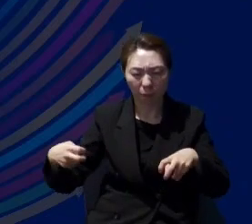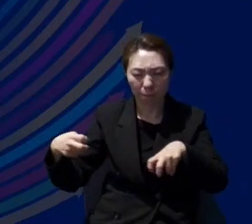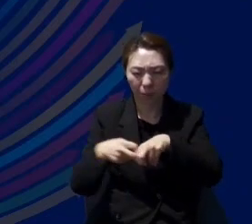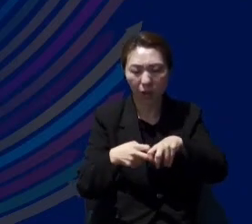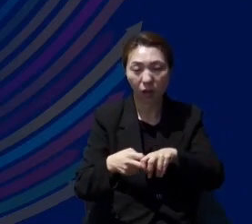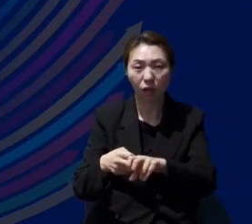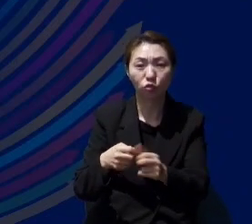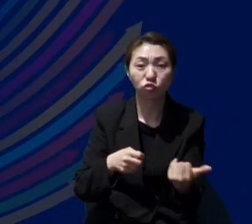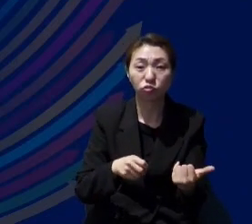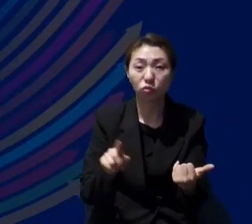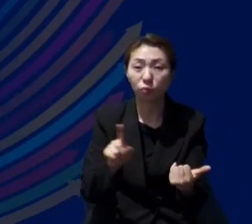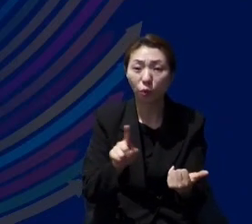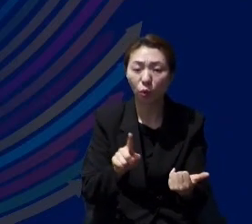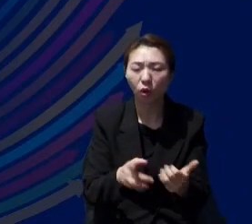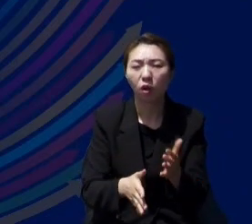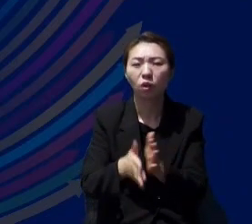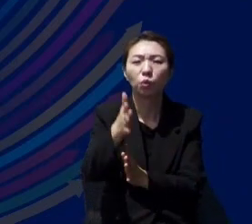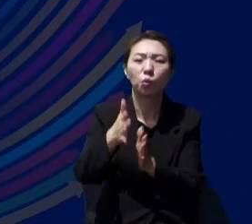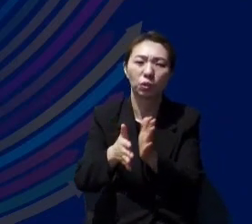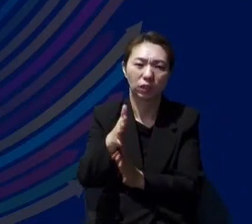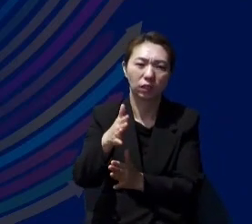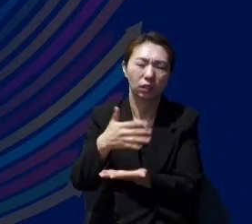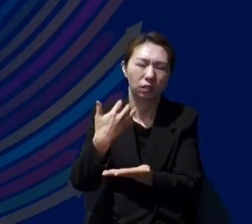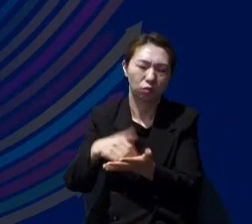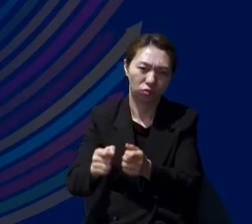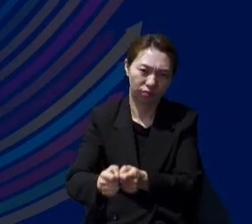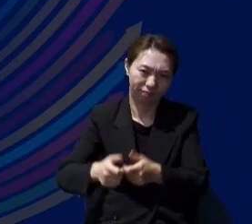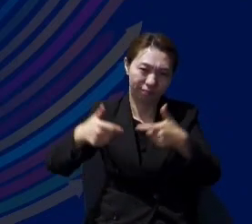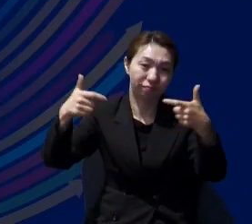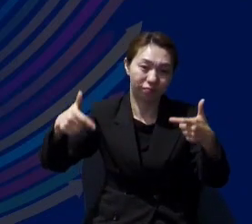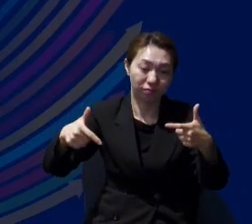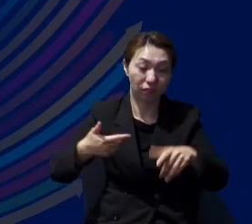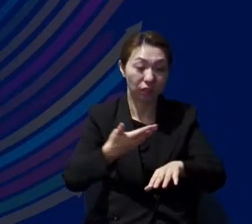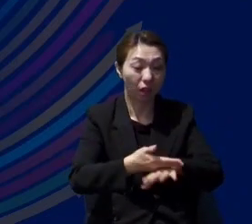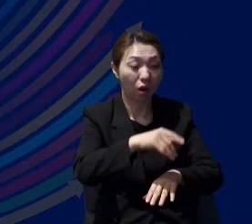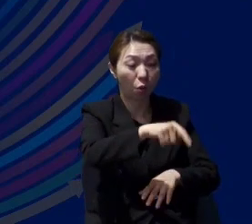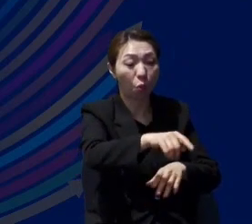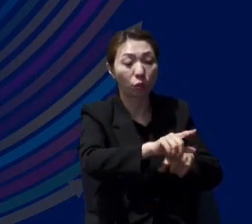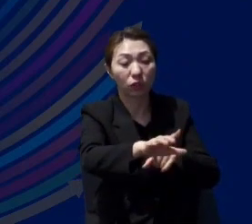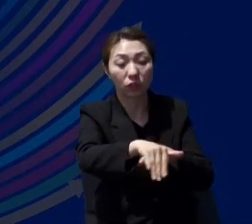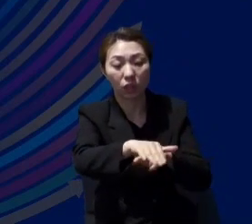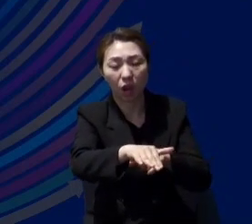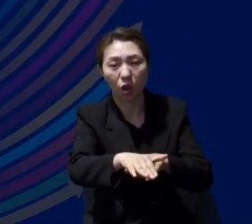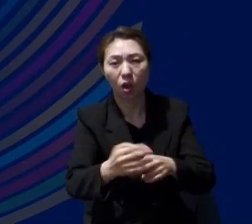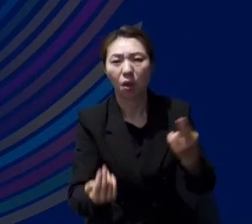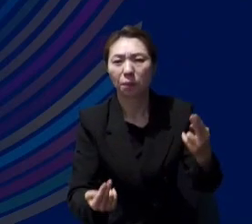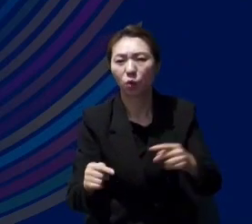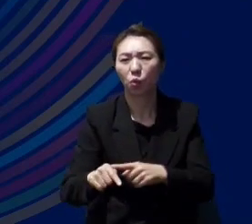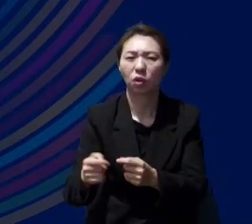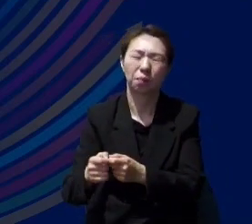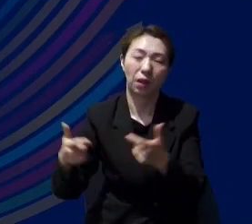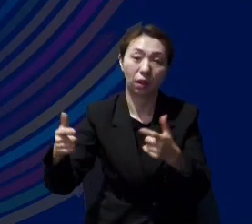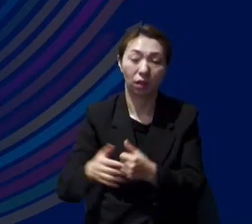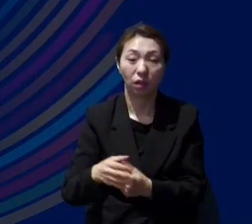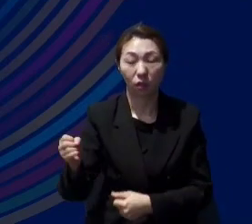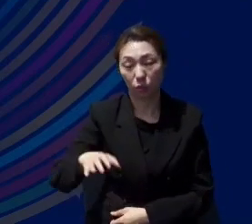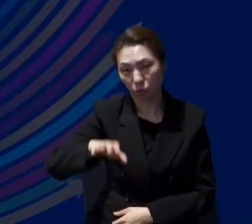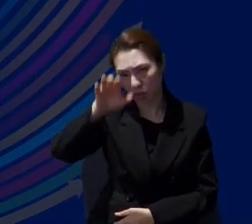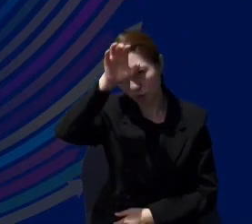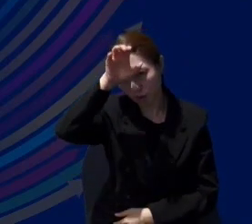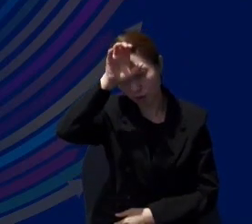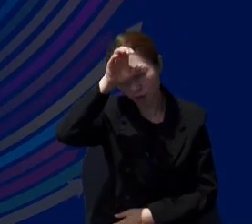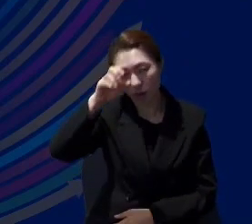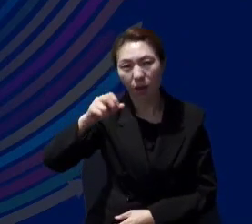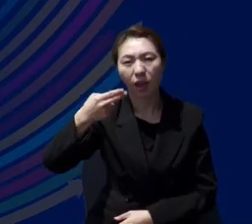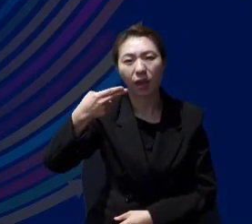Unintentional injuries is another good example with a really different spatial pattern. And then HIV is an interesting example because it has a somewhat different spatial pattern, but it also has just